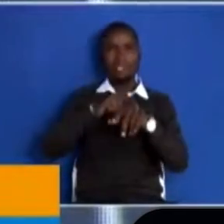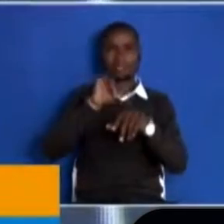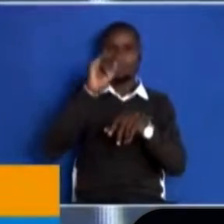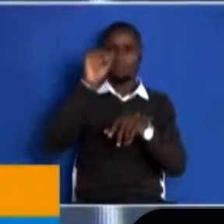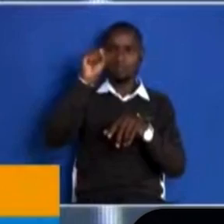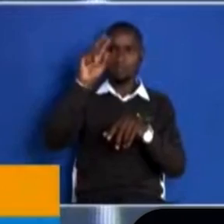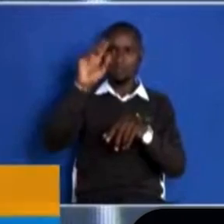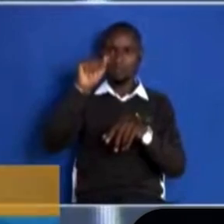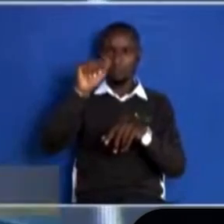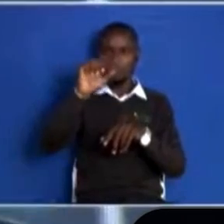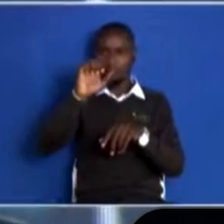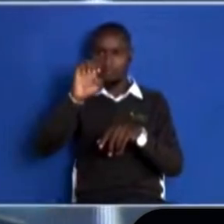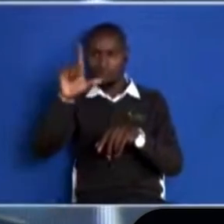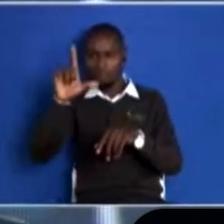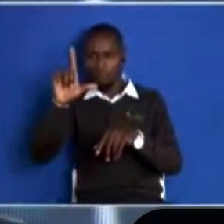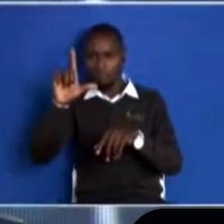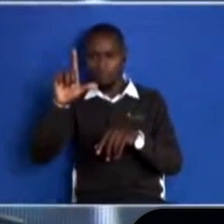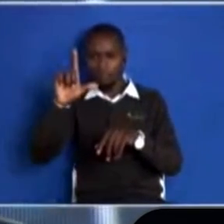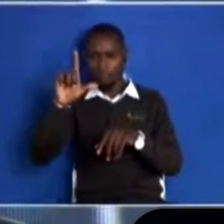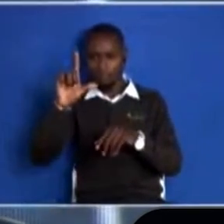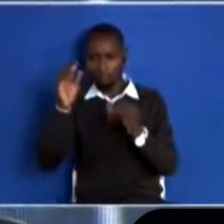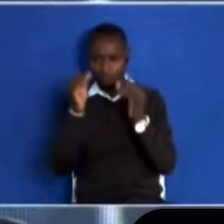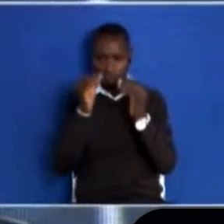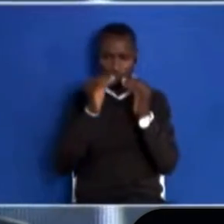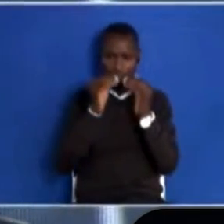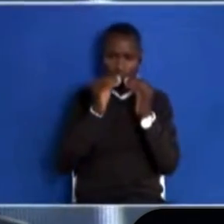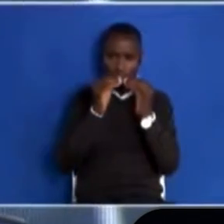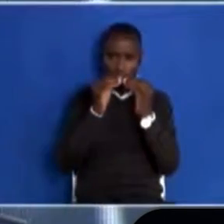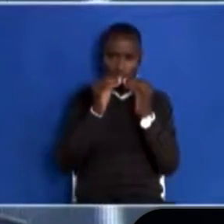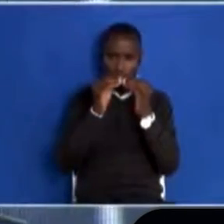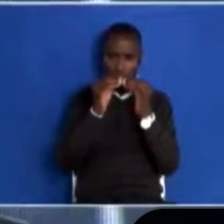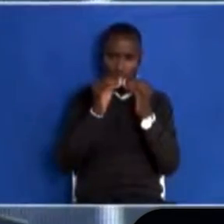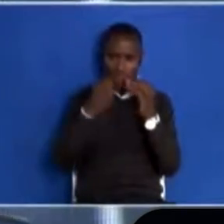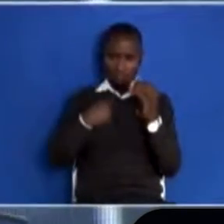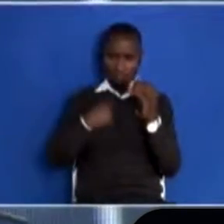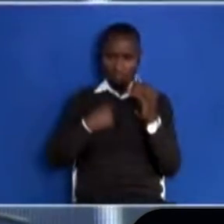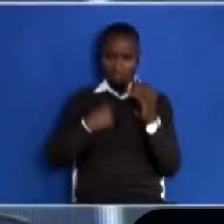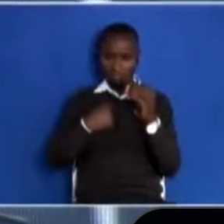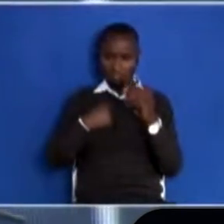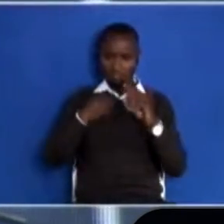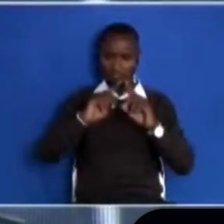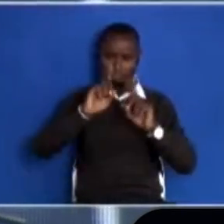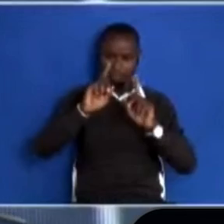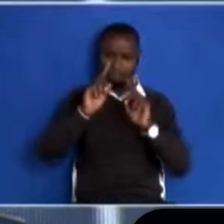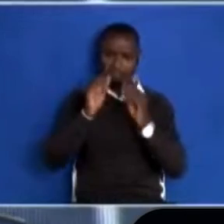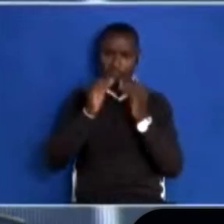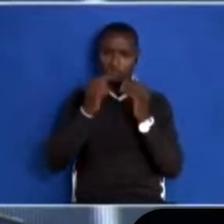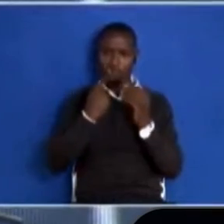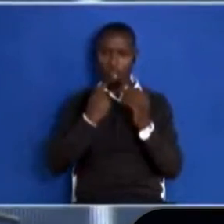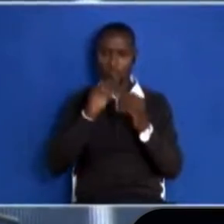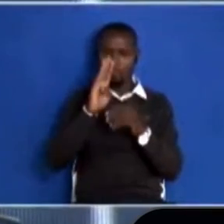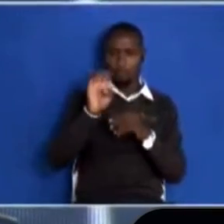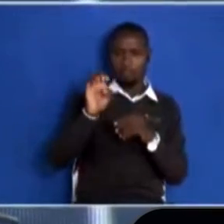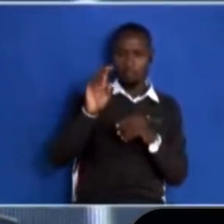nilipokuwa Israeli. And you summoned me to accompany you to go see Pastor Benny. Na ukaniita ni pamoja nawe tukamwone